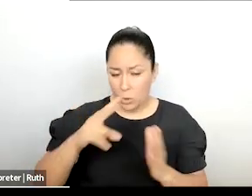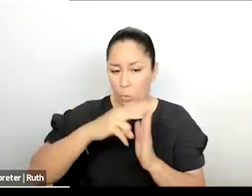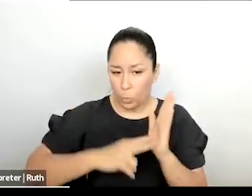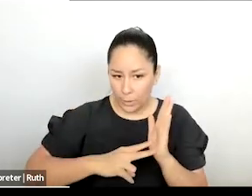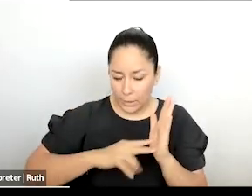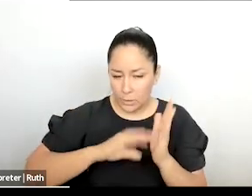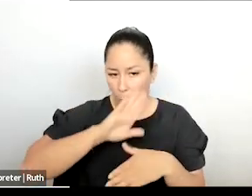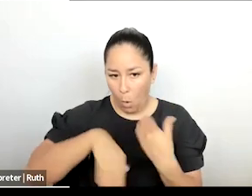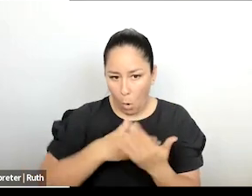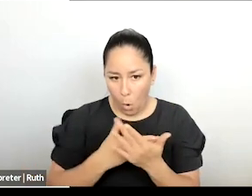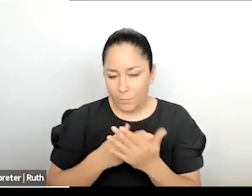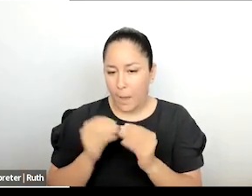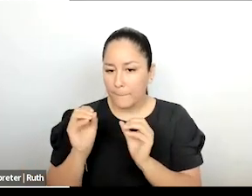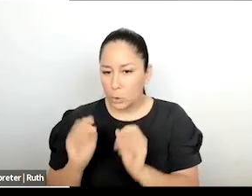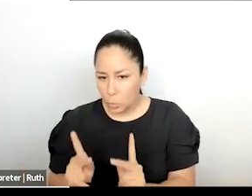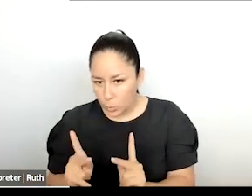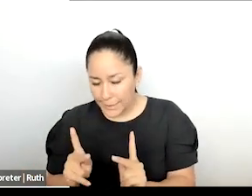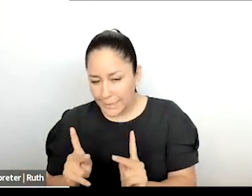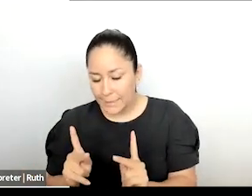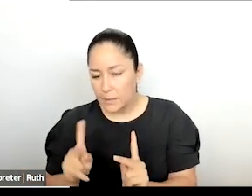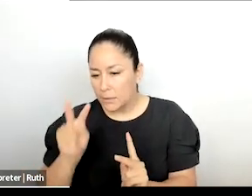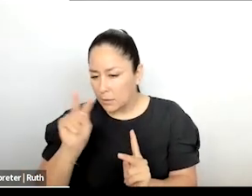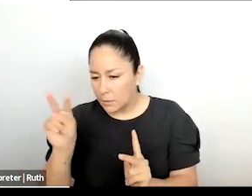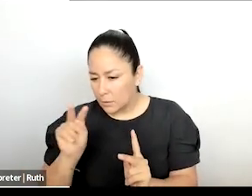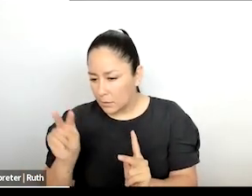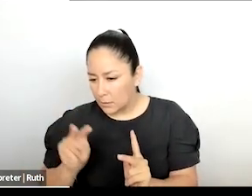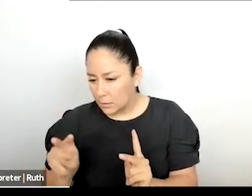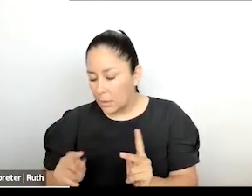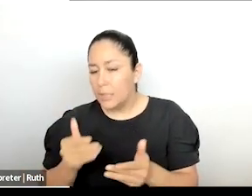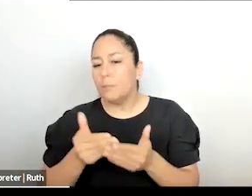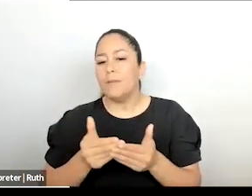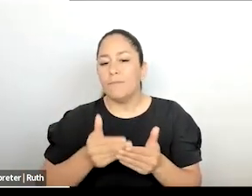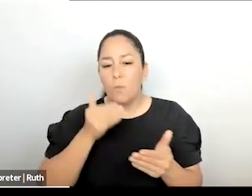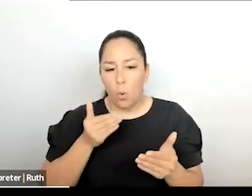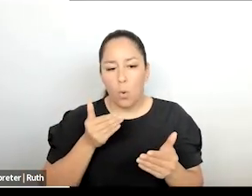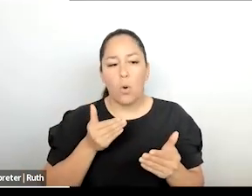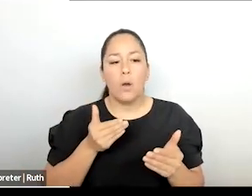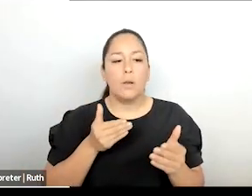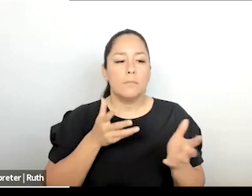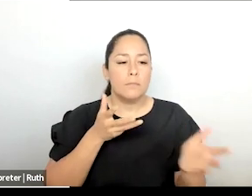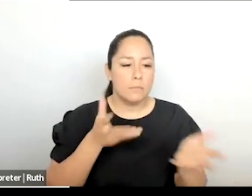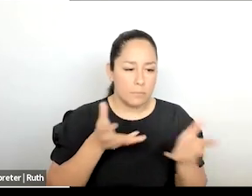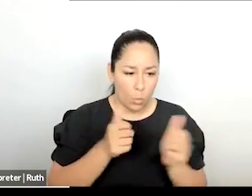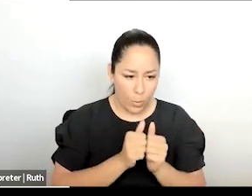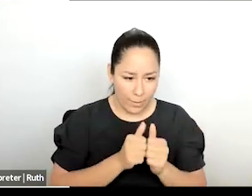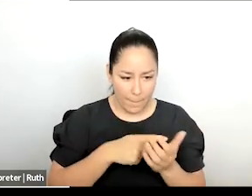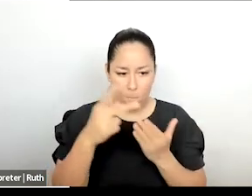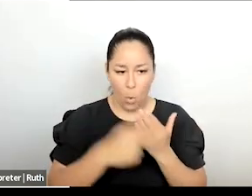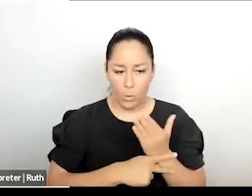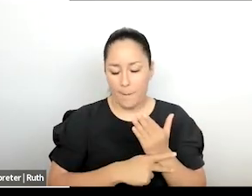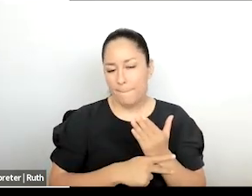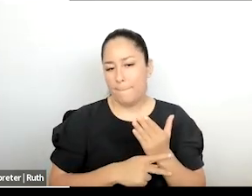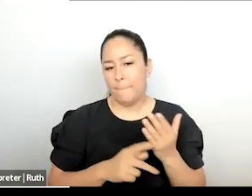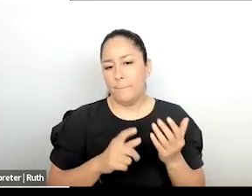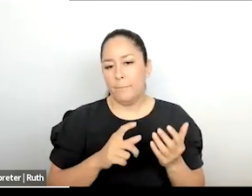funding opportunity before you have the conversation with a program officer. When you have the conversation with the program